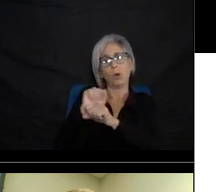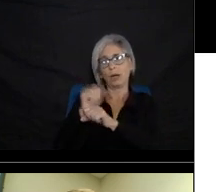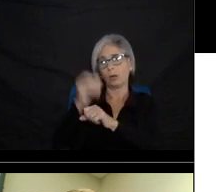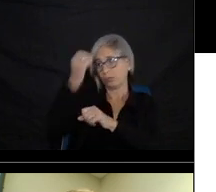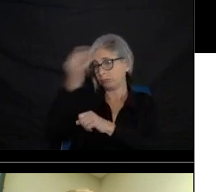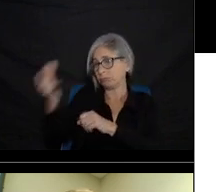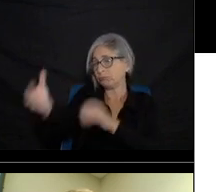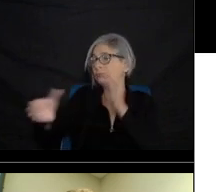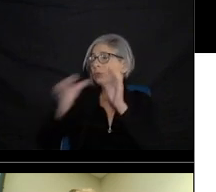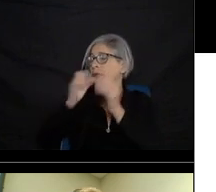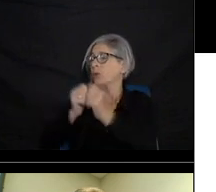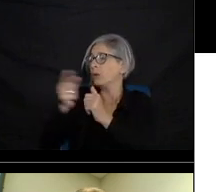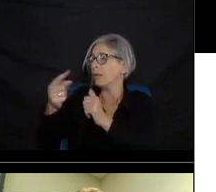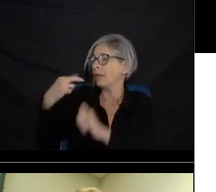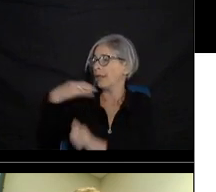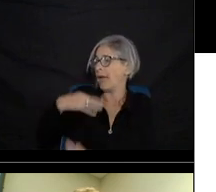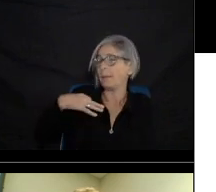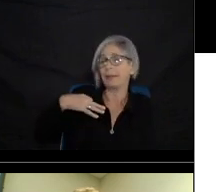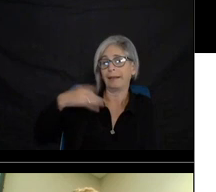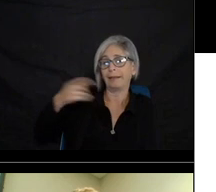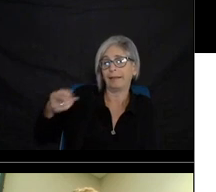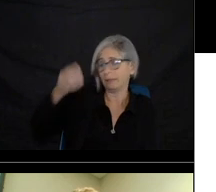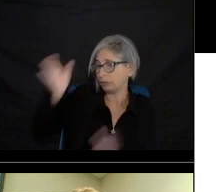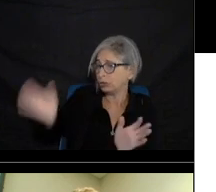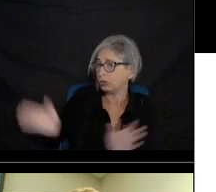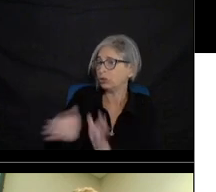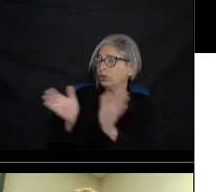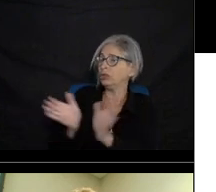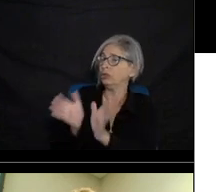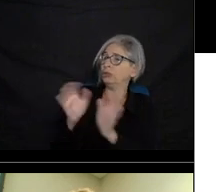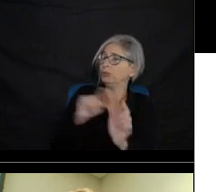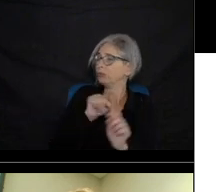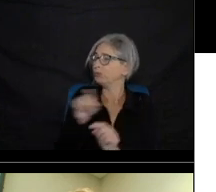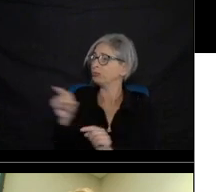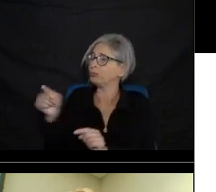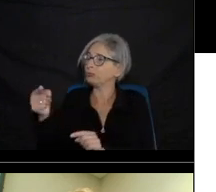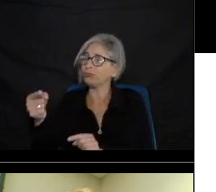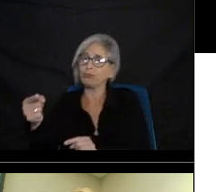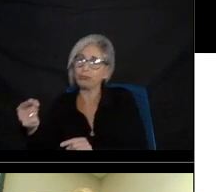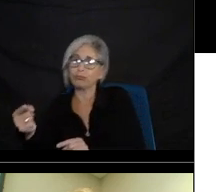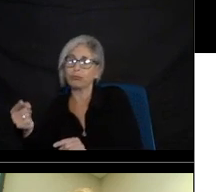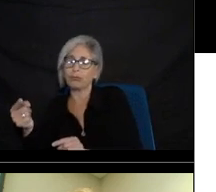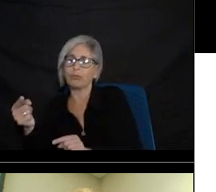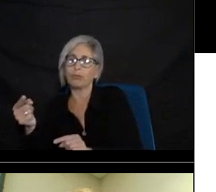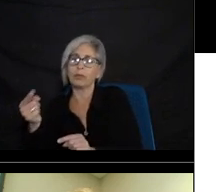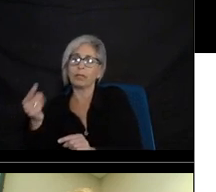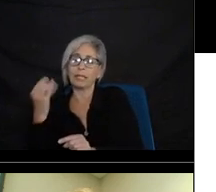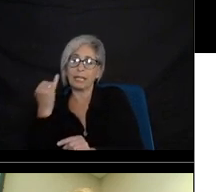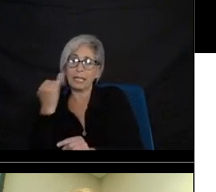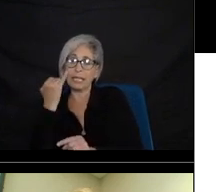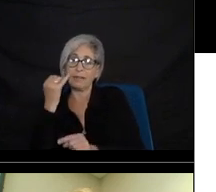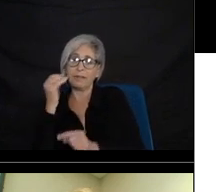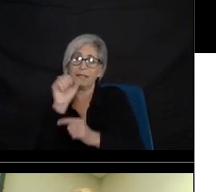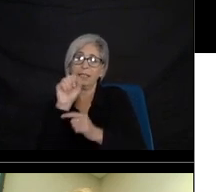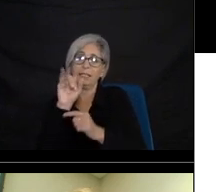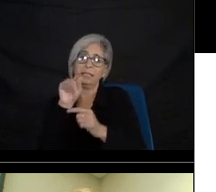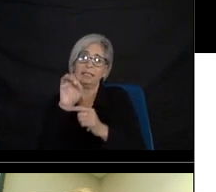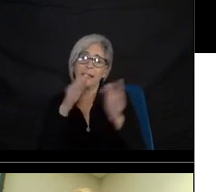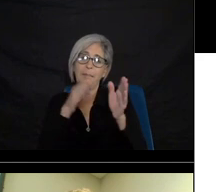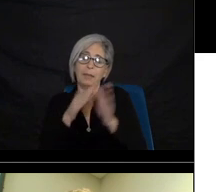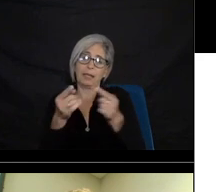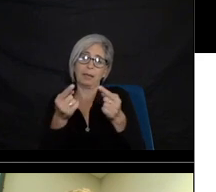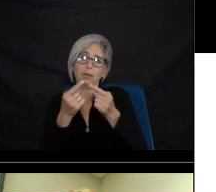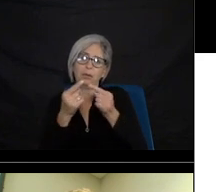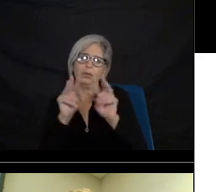applicant know that. And we can encourage them to move that way. And then if a site plan comes to you and we already know, you know, we're going to do